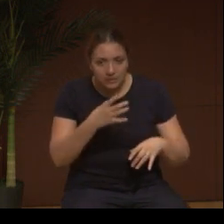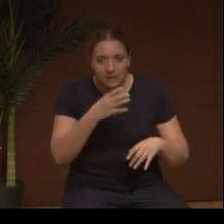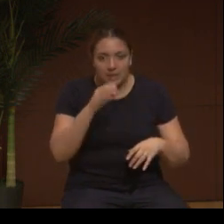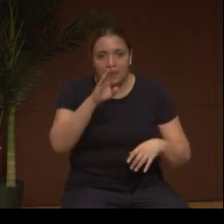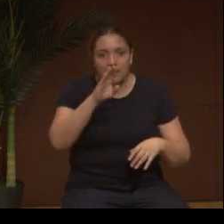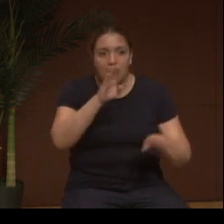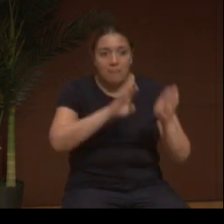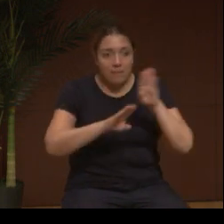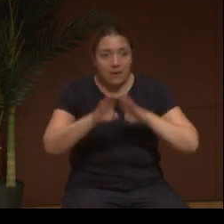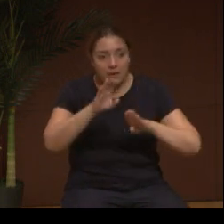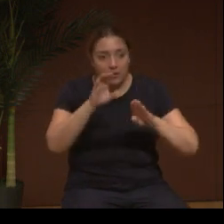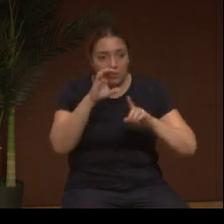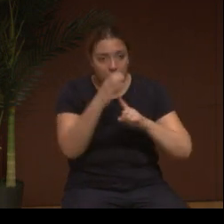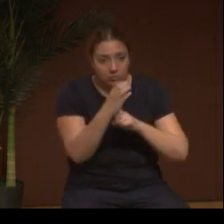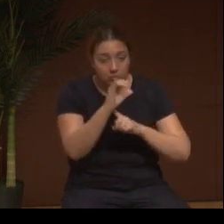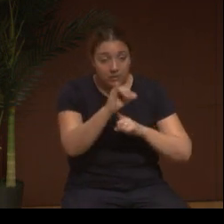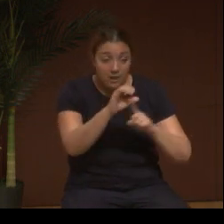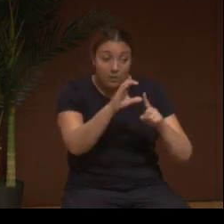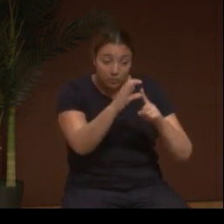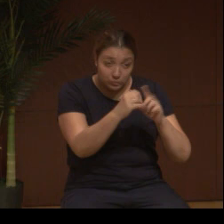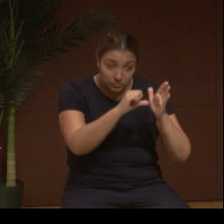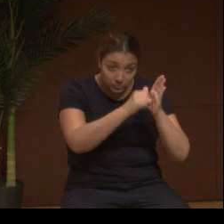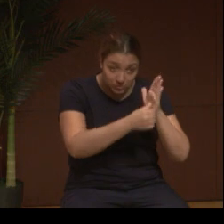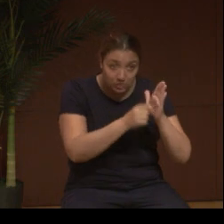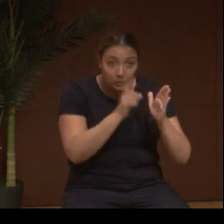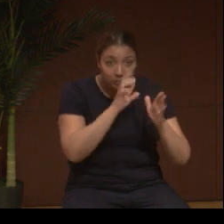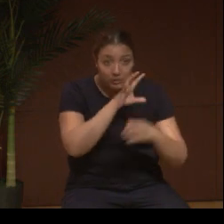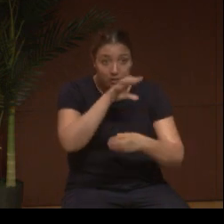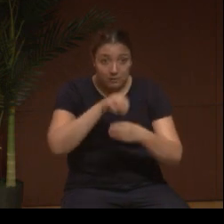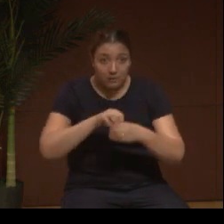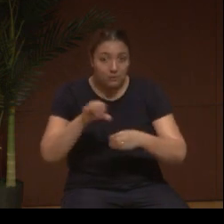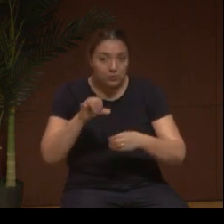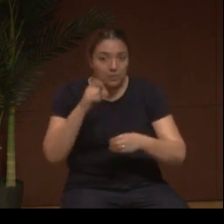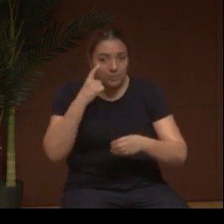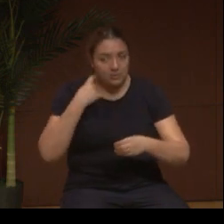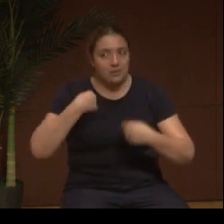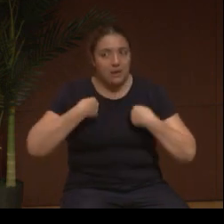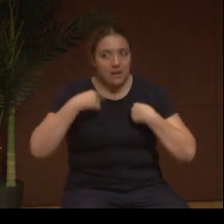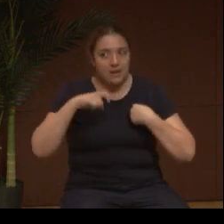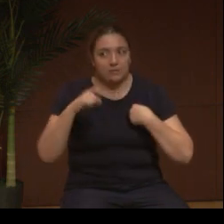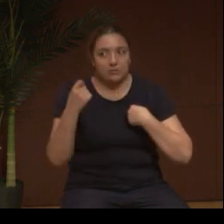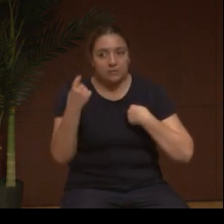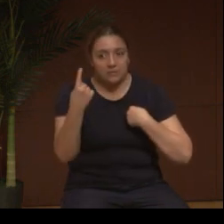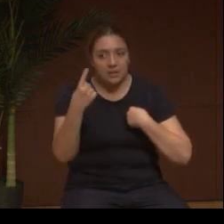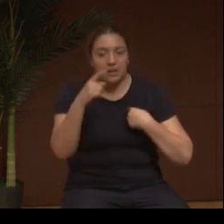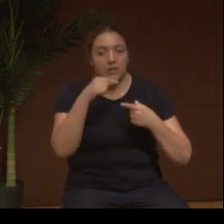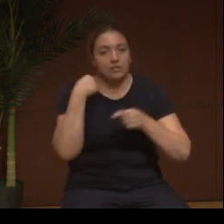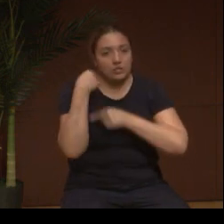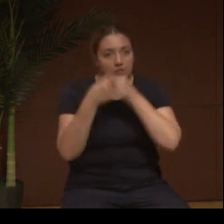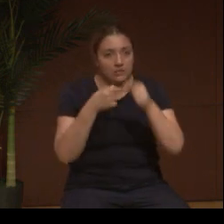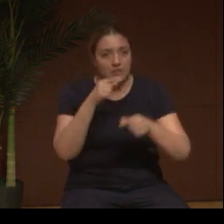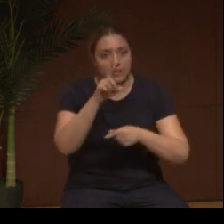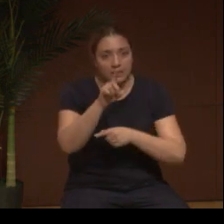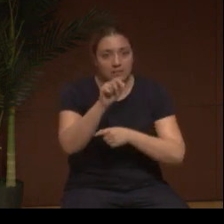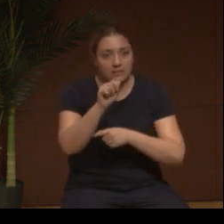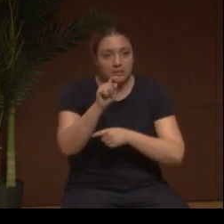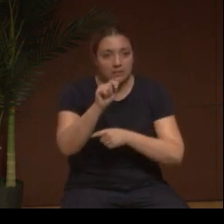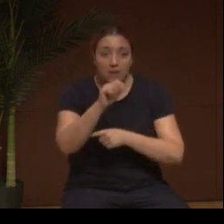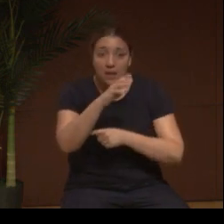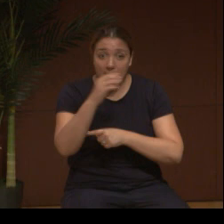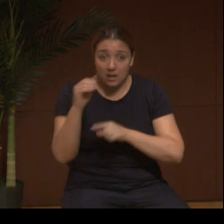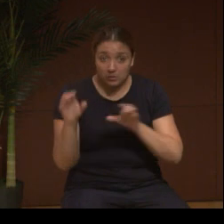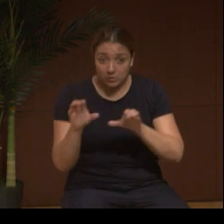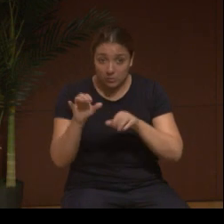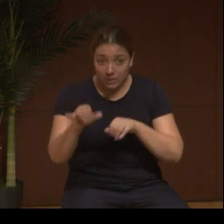emphasizing cultural, aspects come in as well, because I need to be able to understand the genetic data. And to do that, I